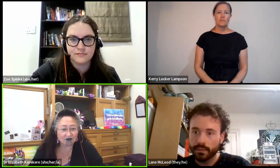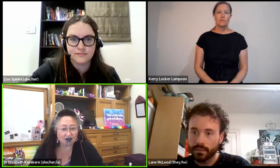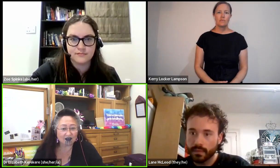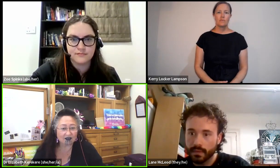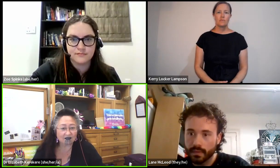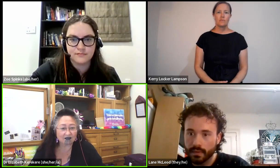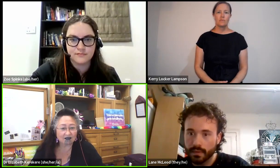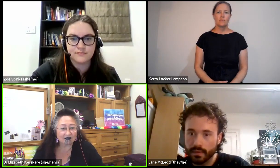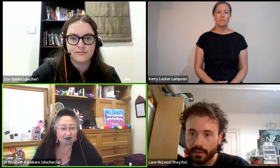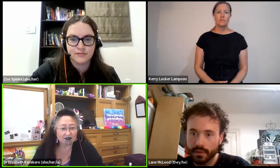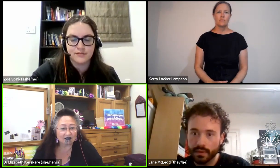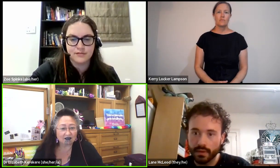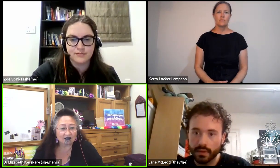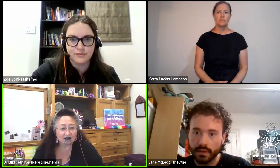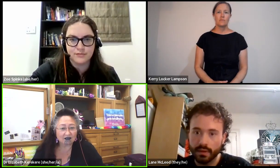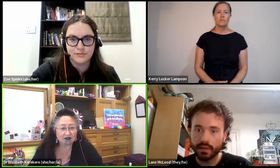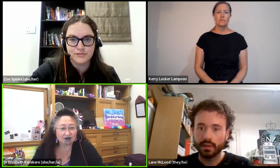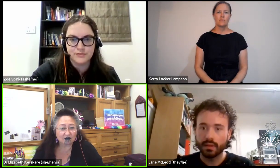Okay.